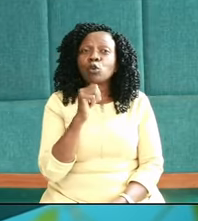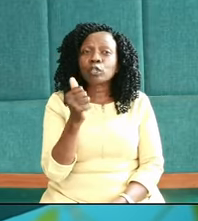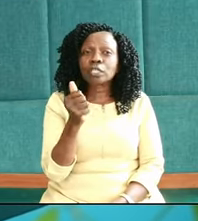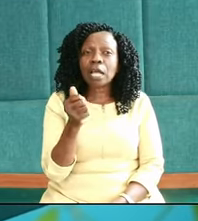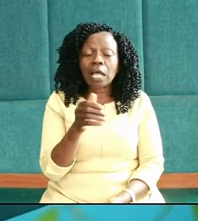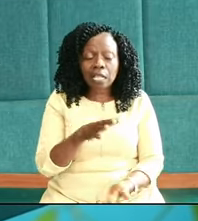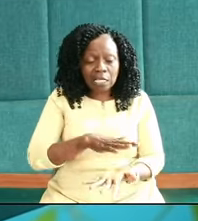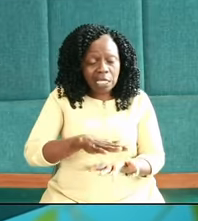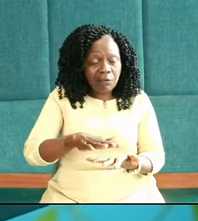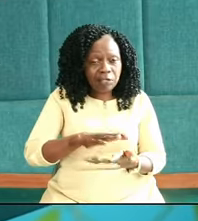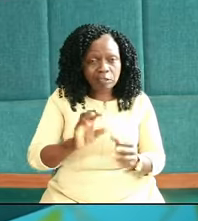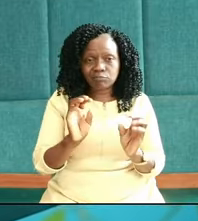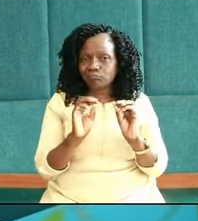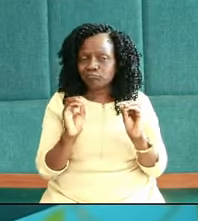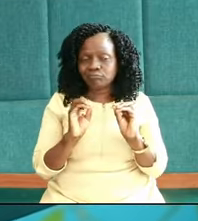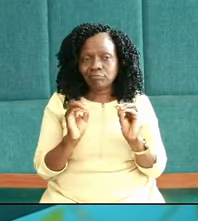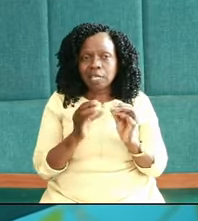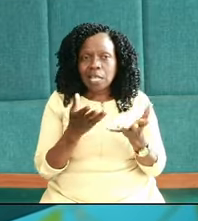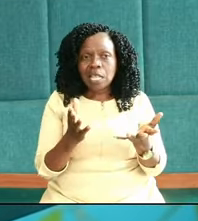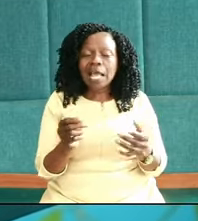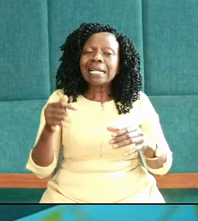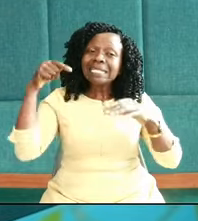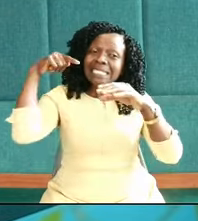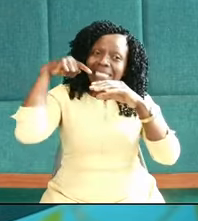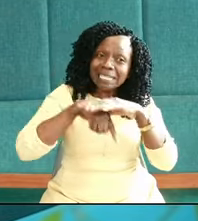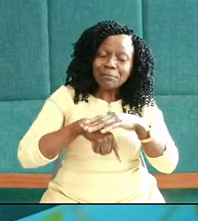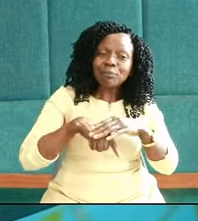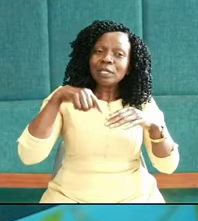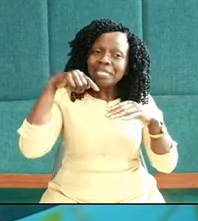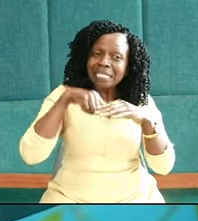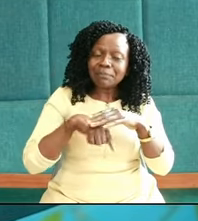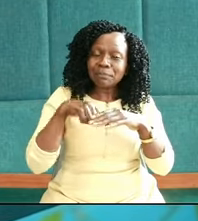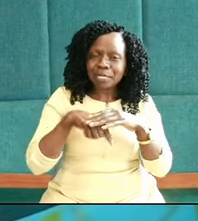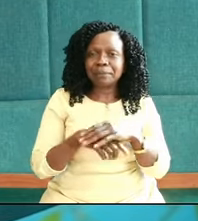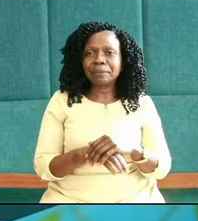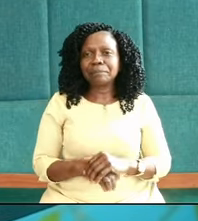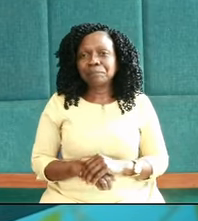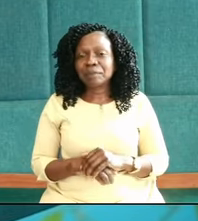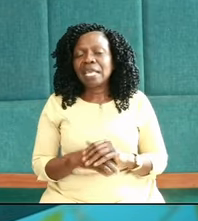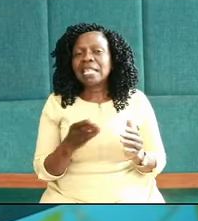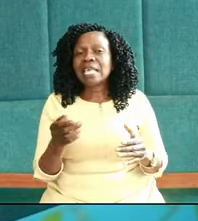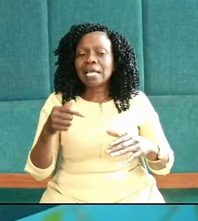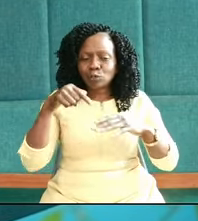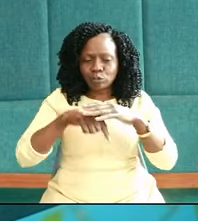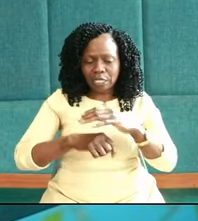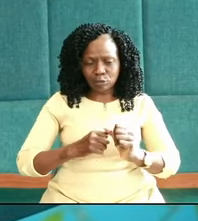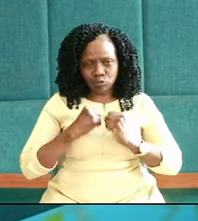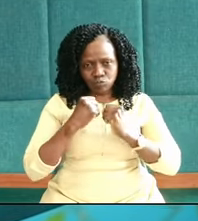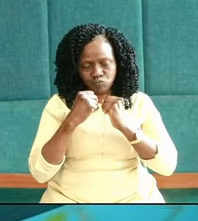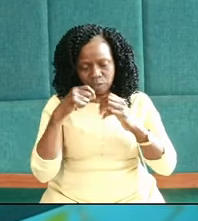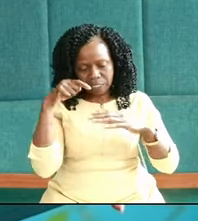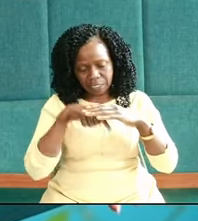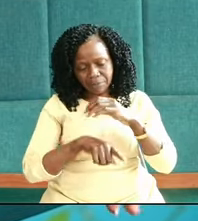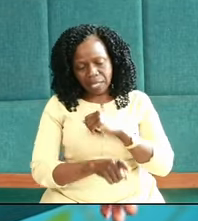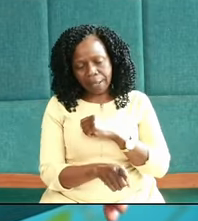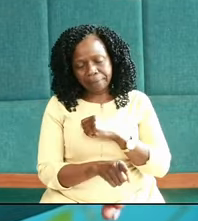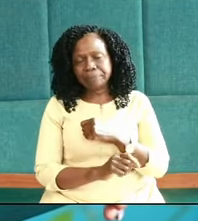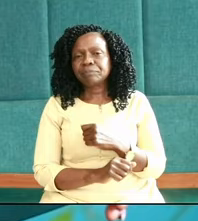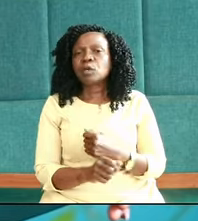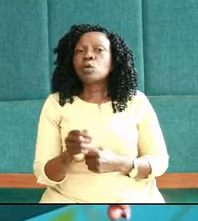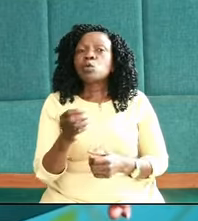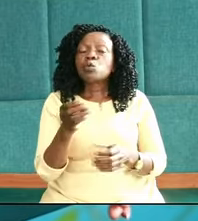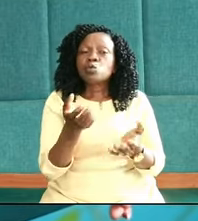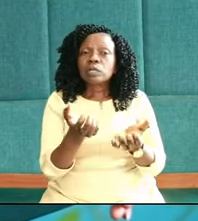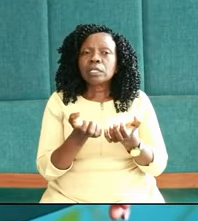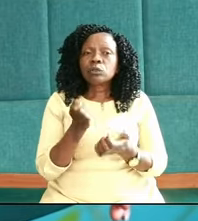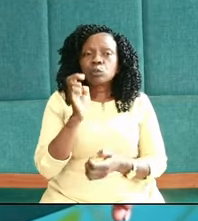the surface. They are deep. They are rooted. You need